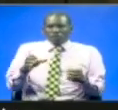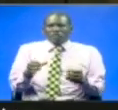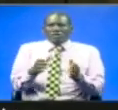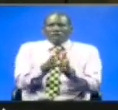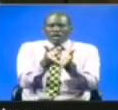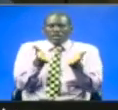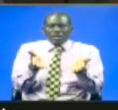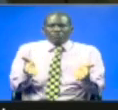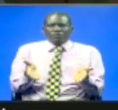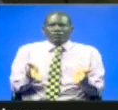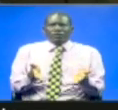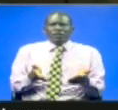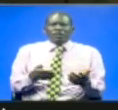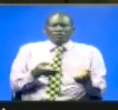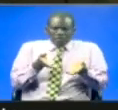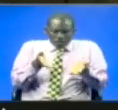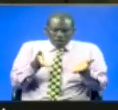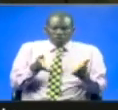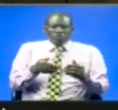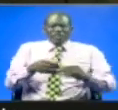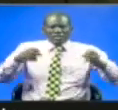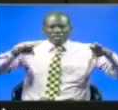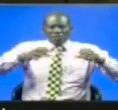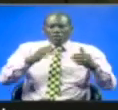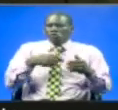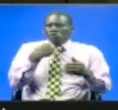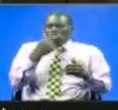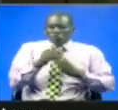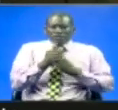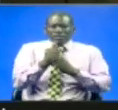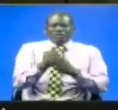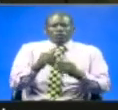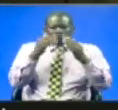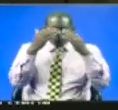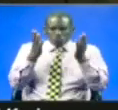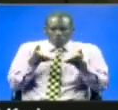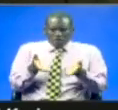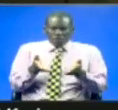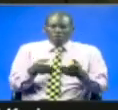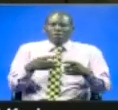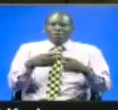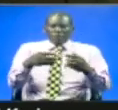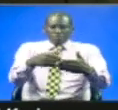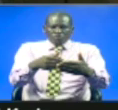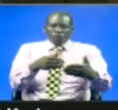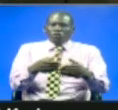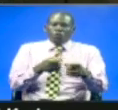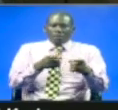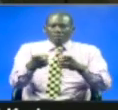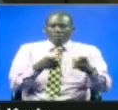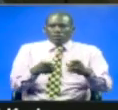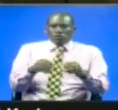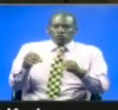therefore, at this moment, it is still not clear who is in the lead. But earlier on, we managed to move